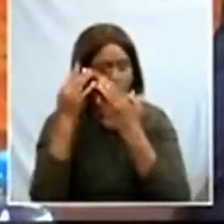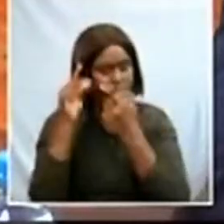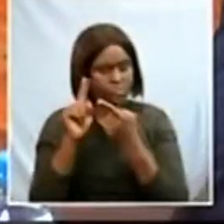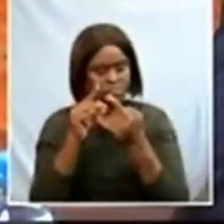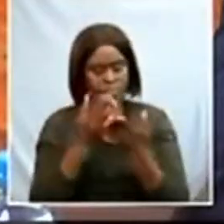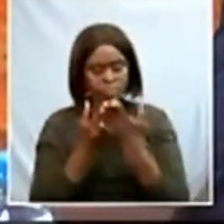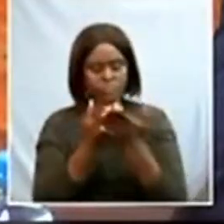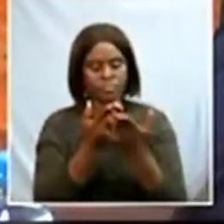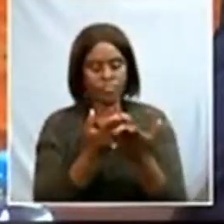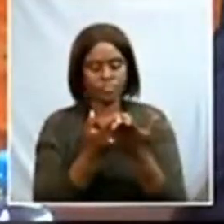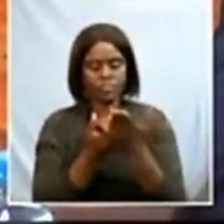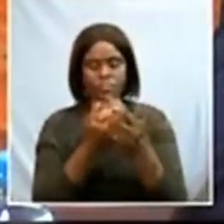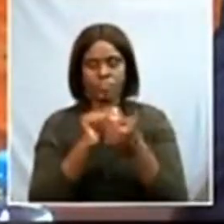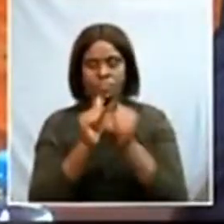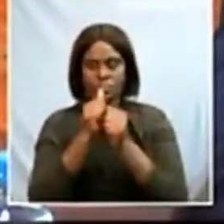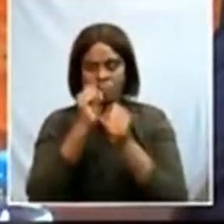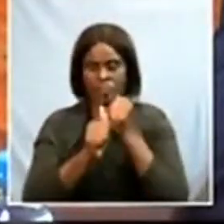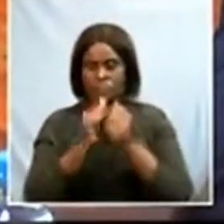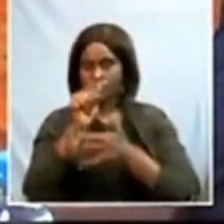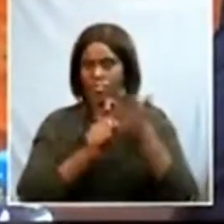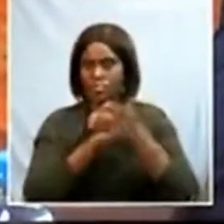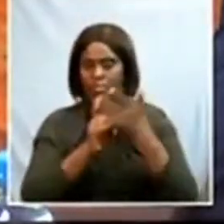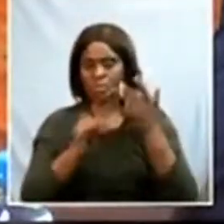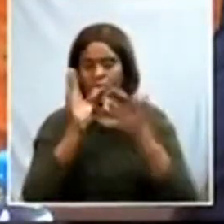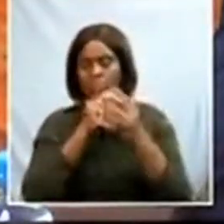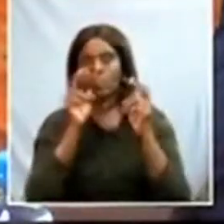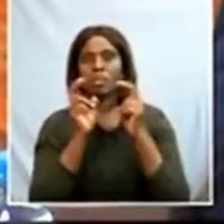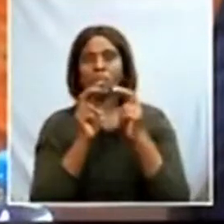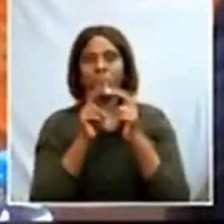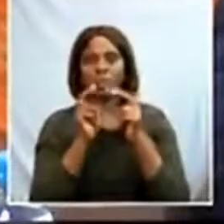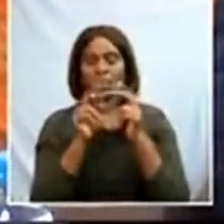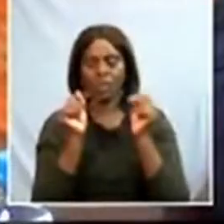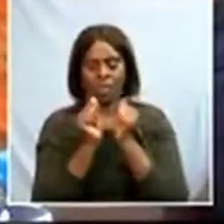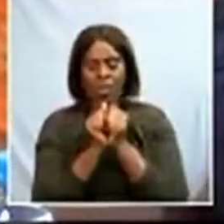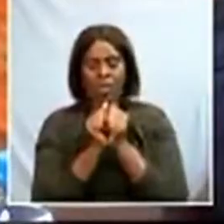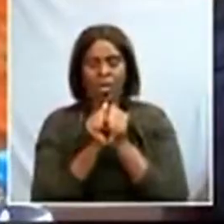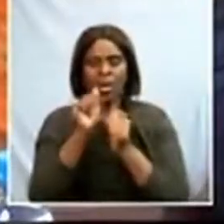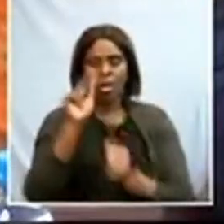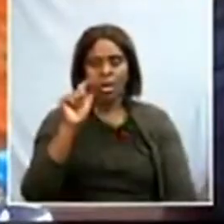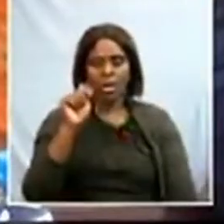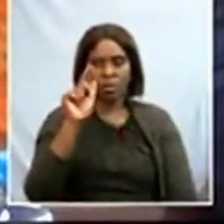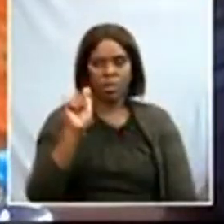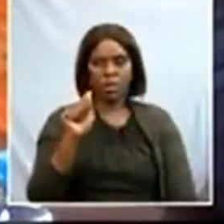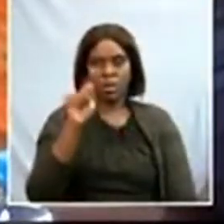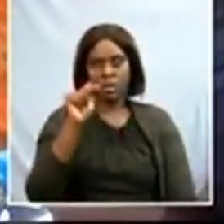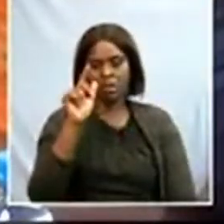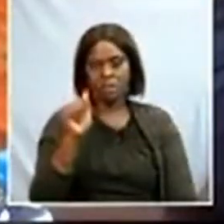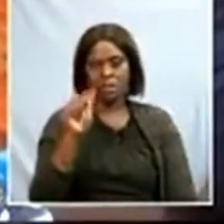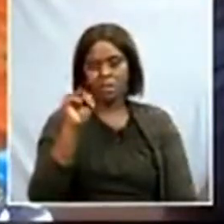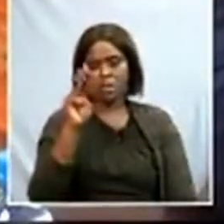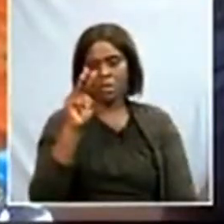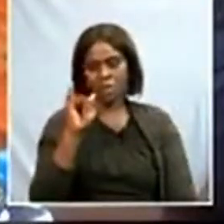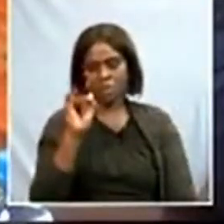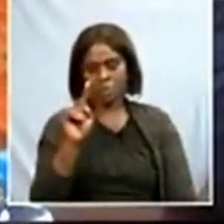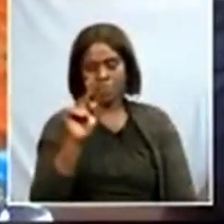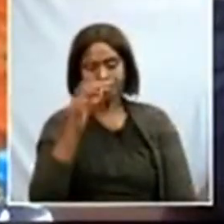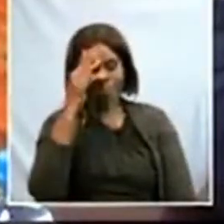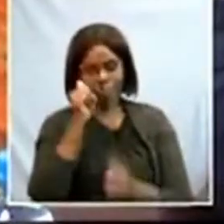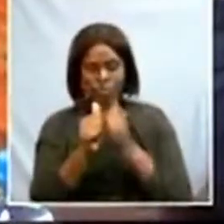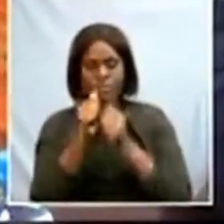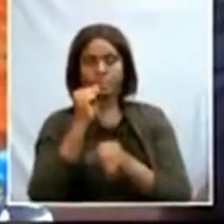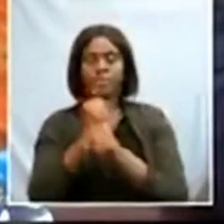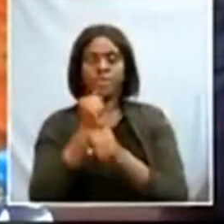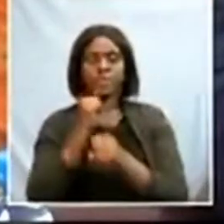that the cause of query is due to the termination of the contract with Tatami General Dealers due to poor